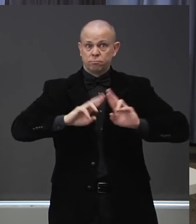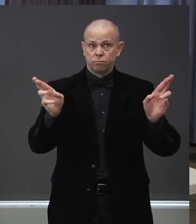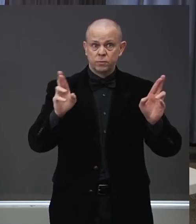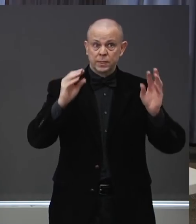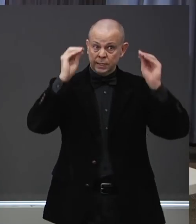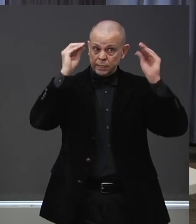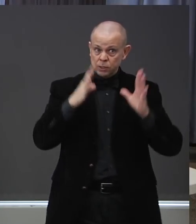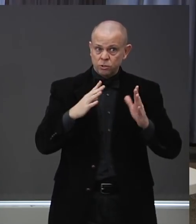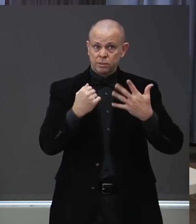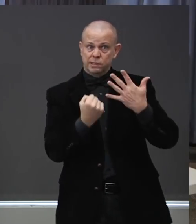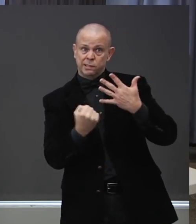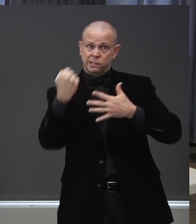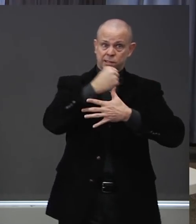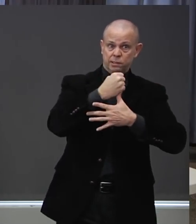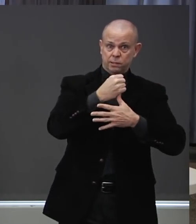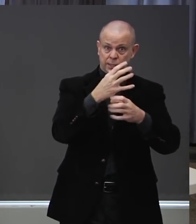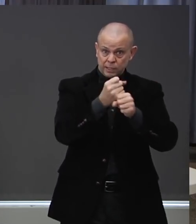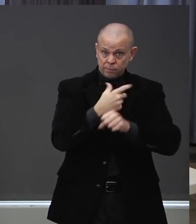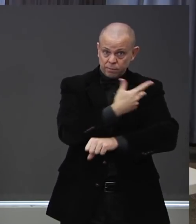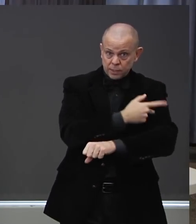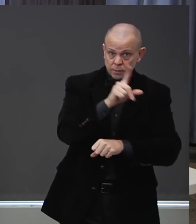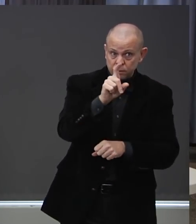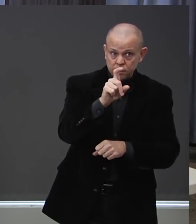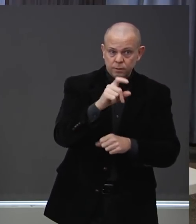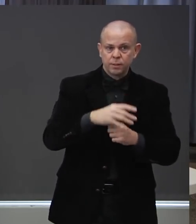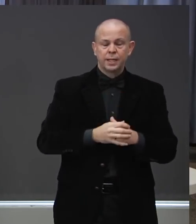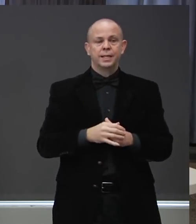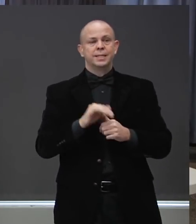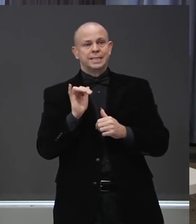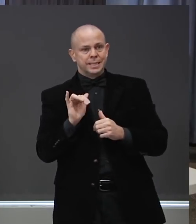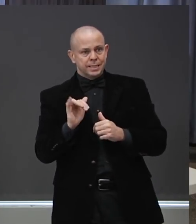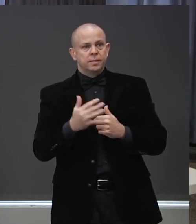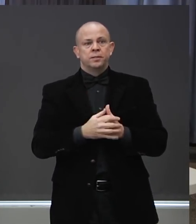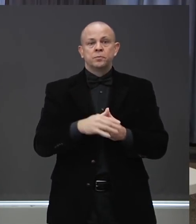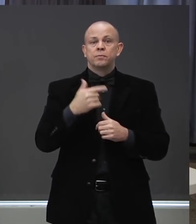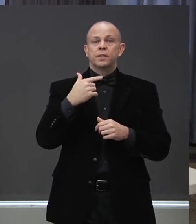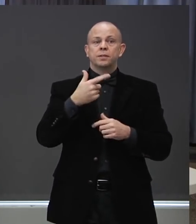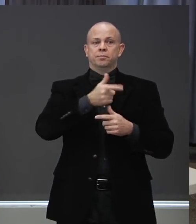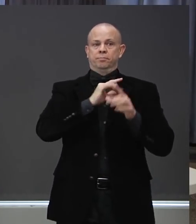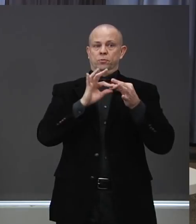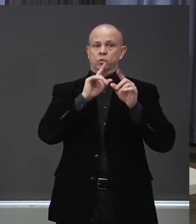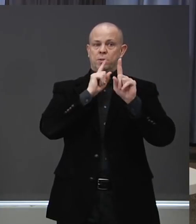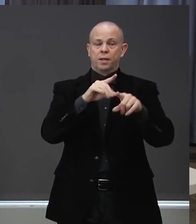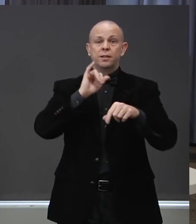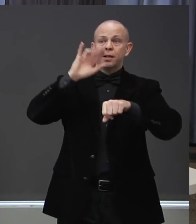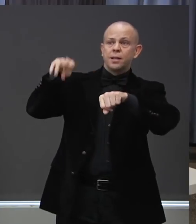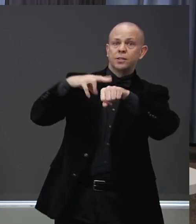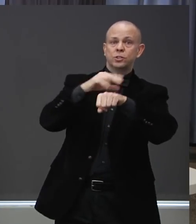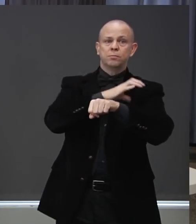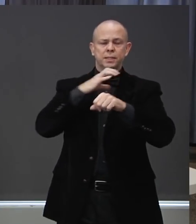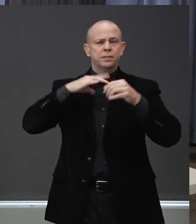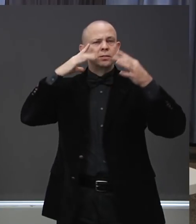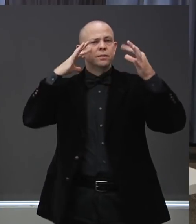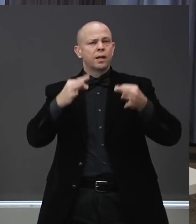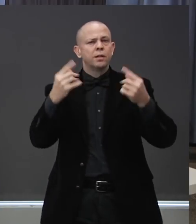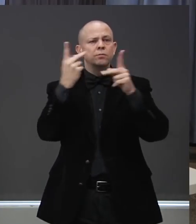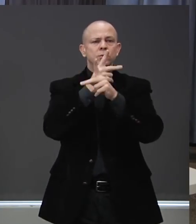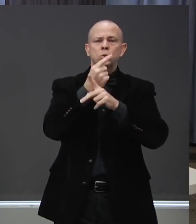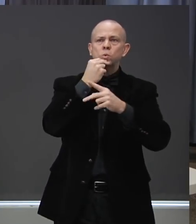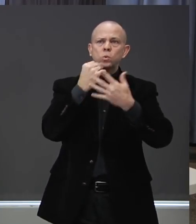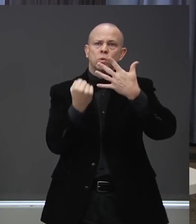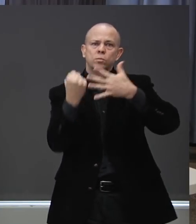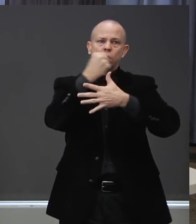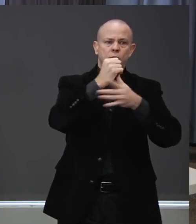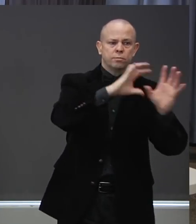a national committee that is working on prioritization for the COVID vaccine, and they have been for months. So we don't have any